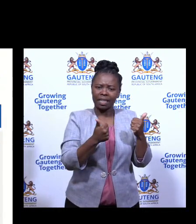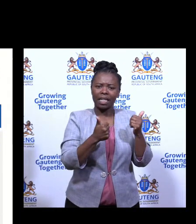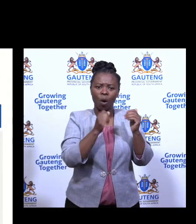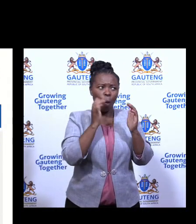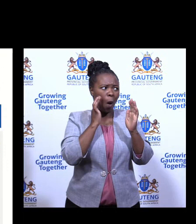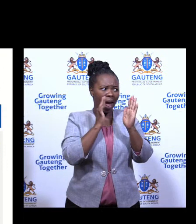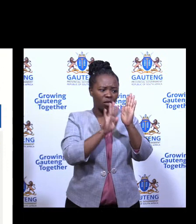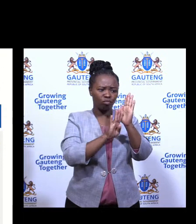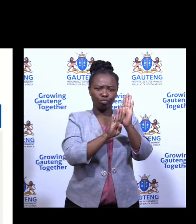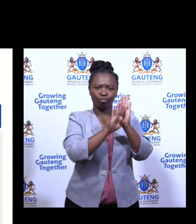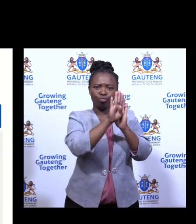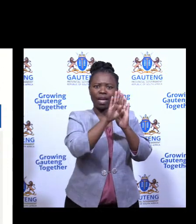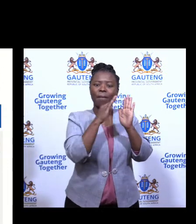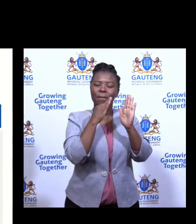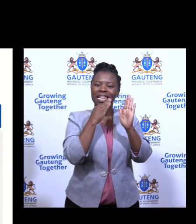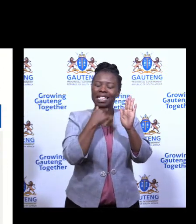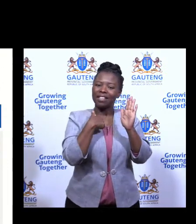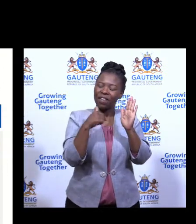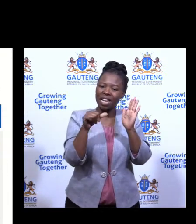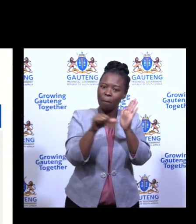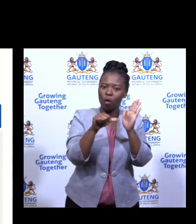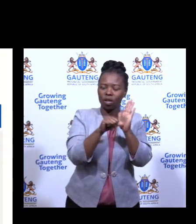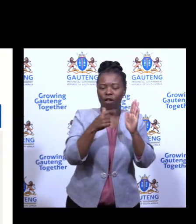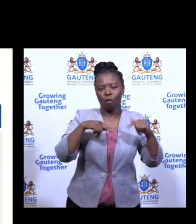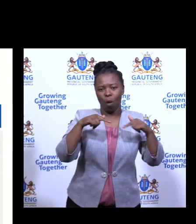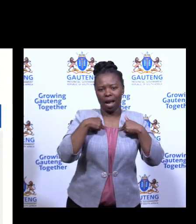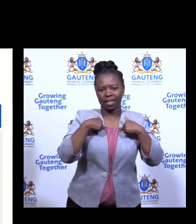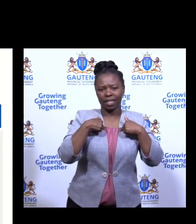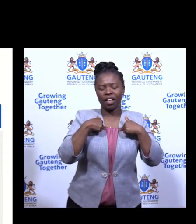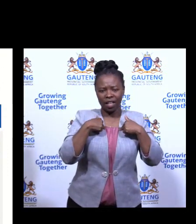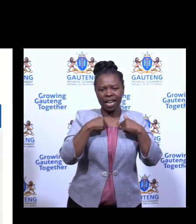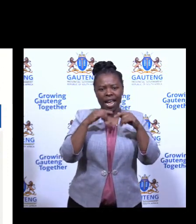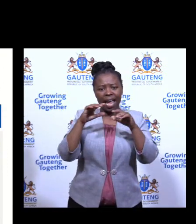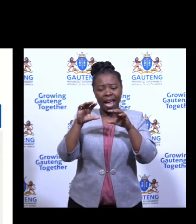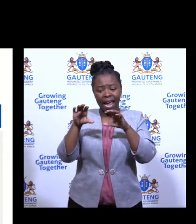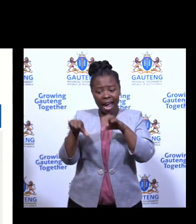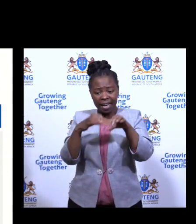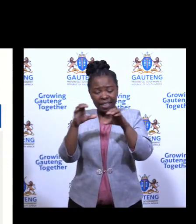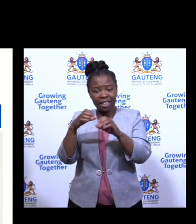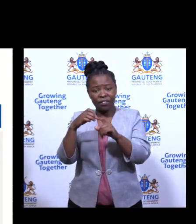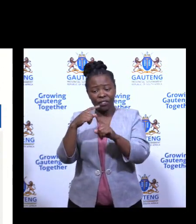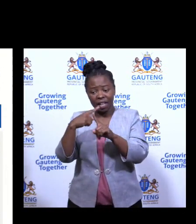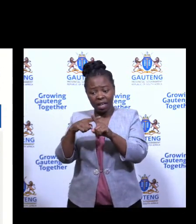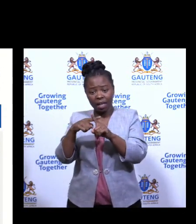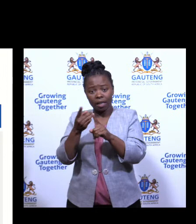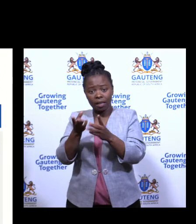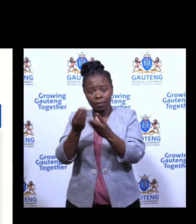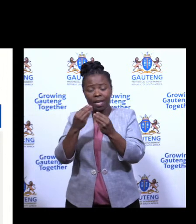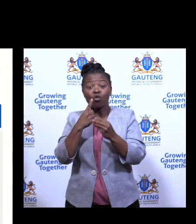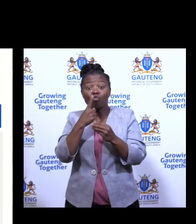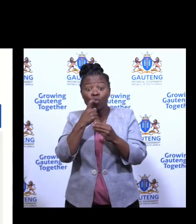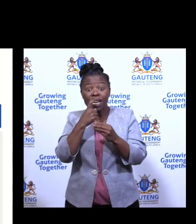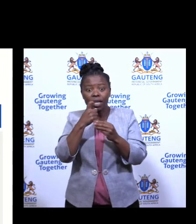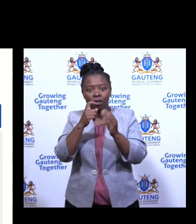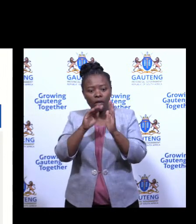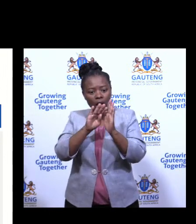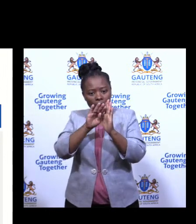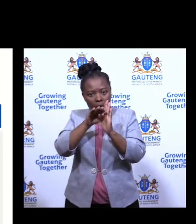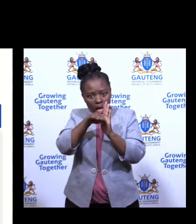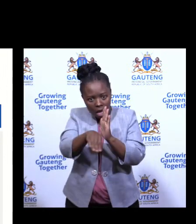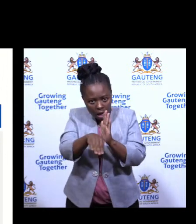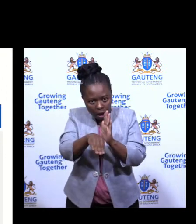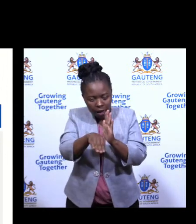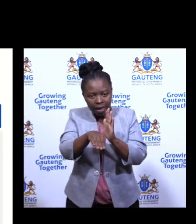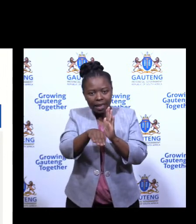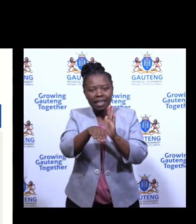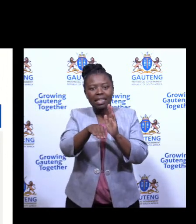important for us. And then the active cases, when the graph of active cases, that red graph goes down,